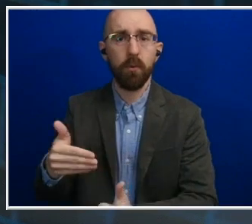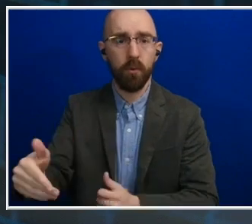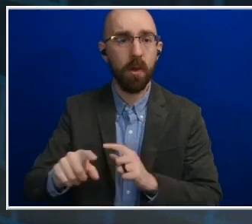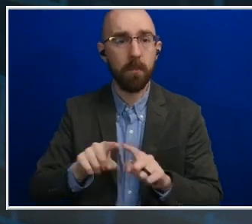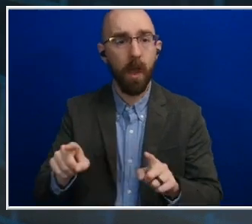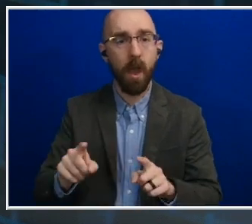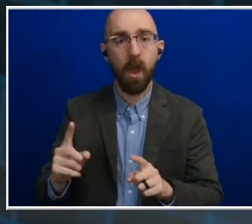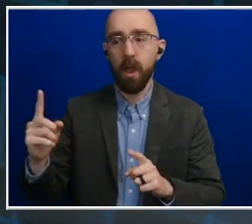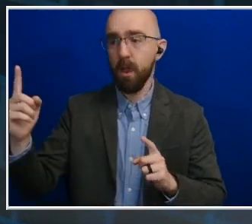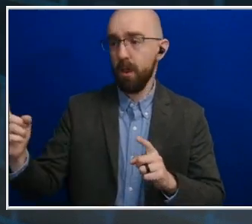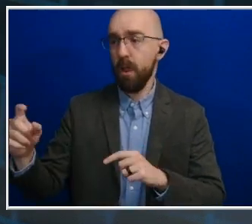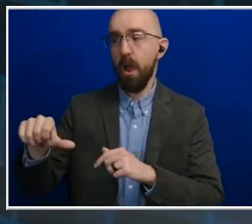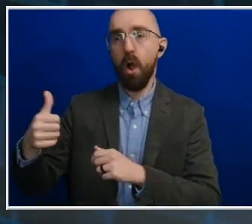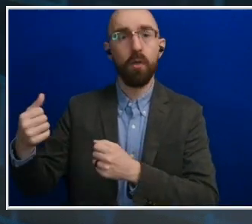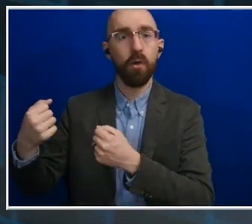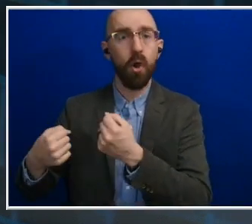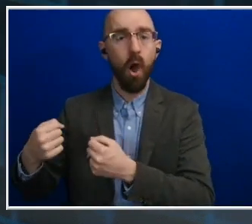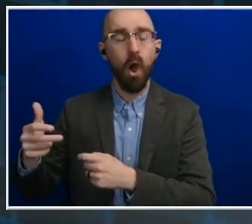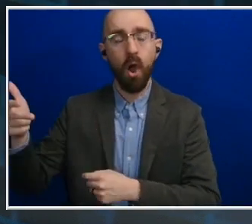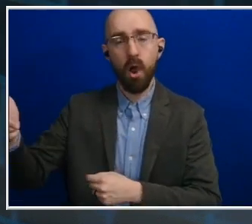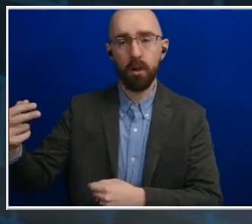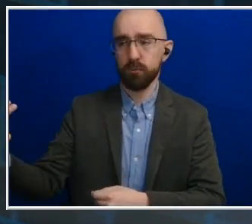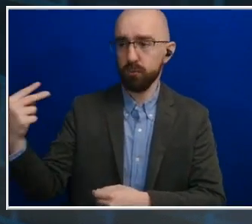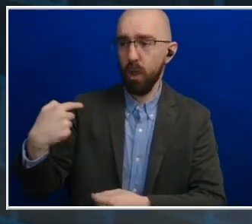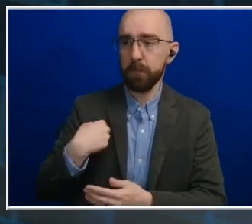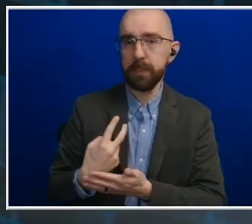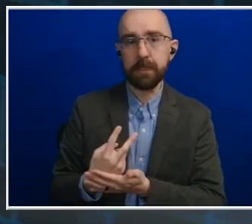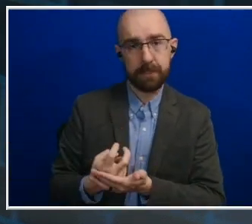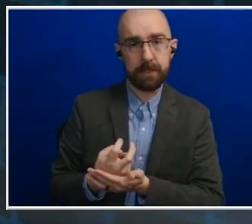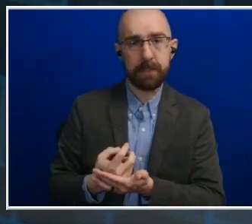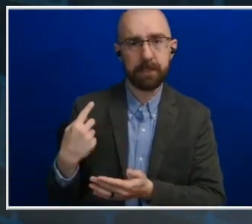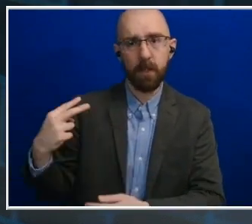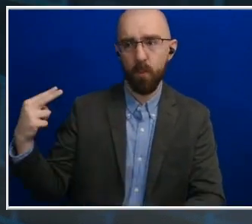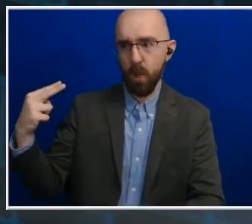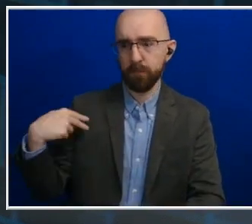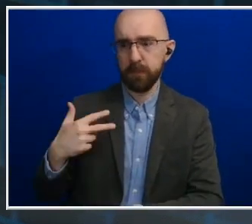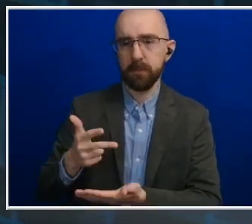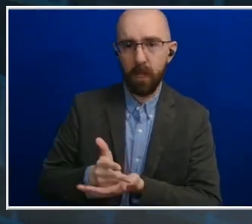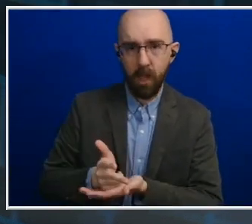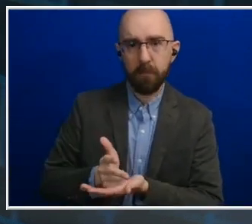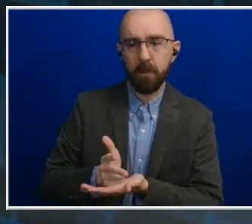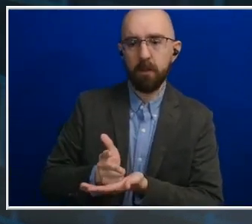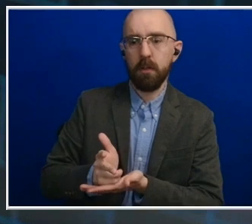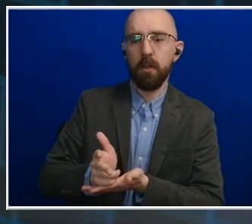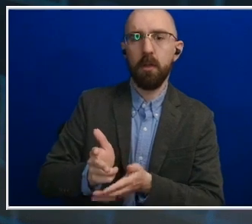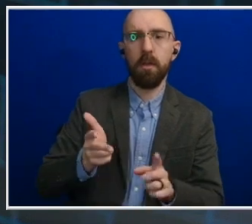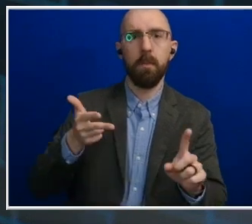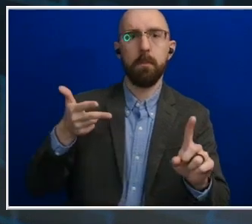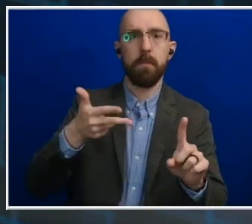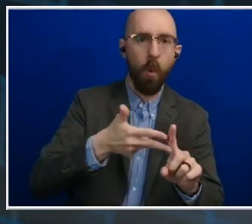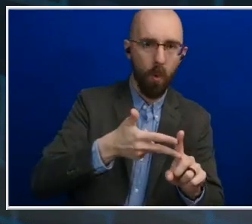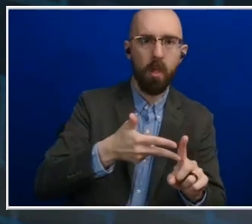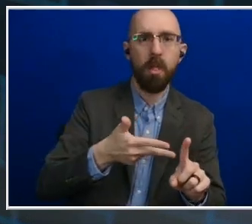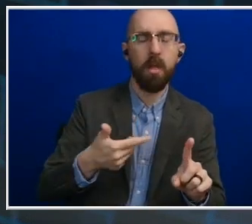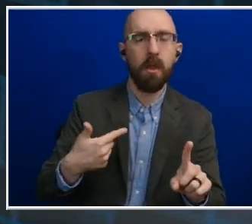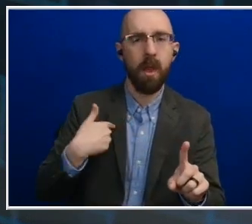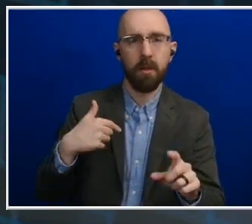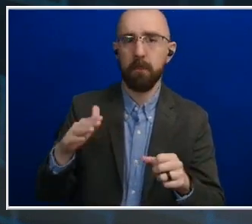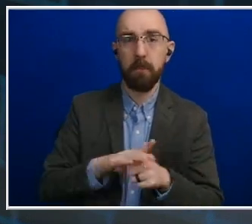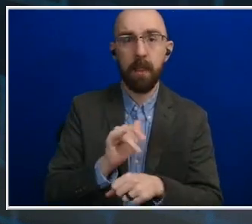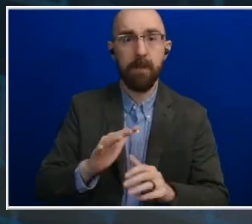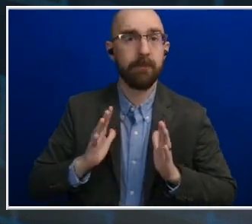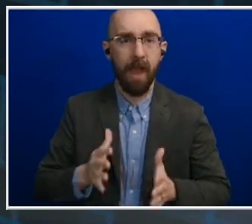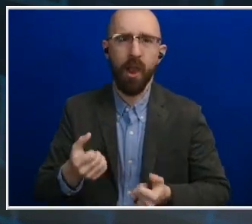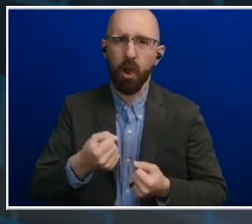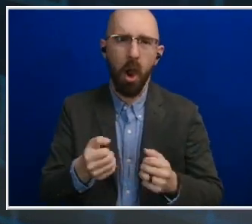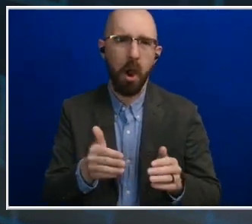car saw me seizing. They watched me stop and then roll into a pole. I was completely fine. My car was a little damaged, but that was